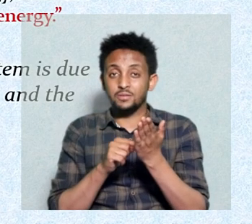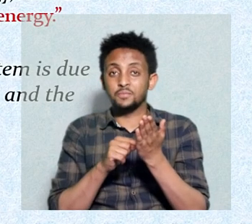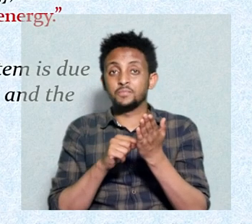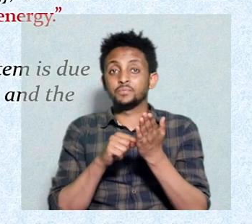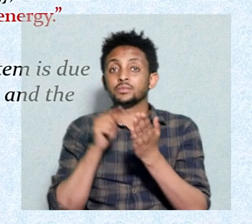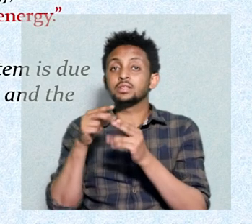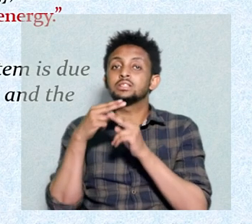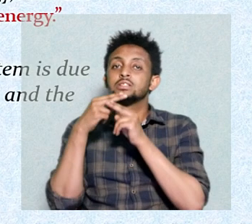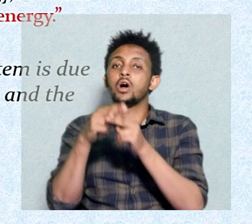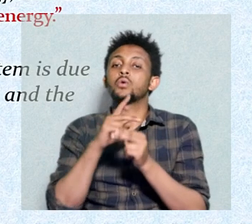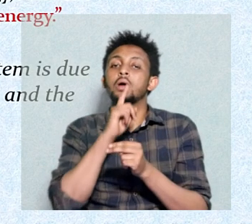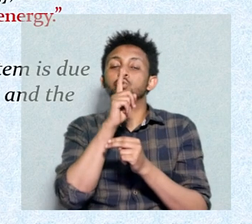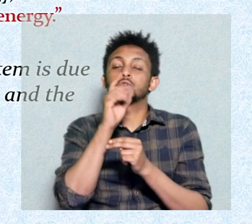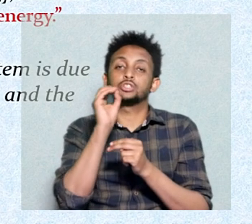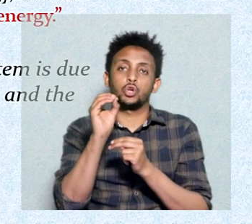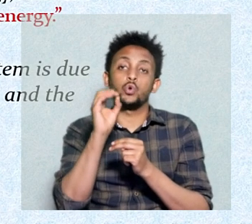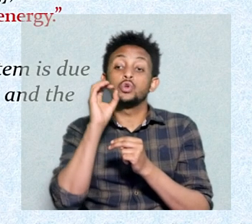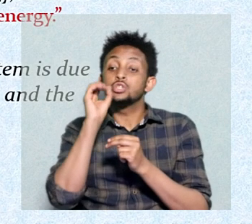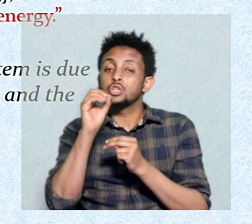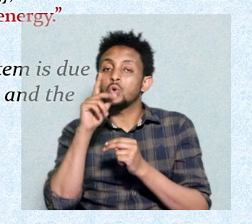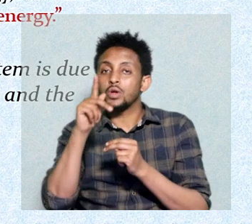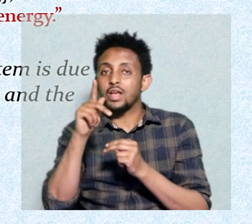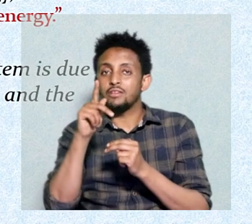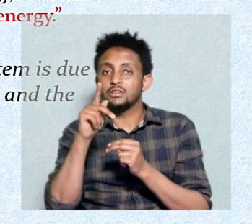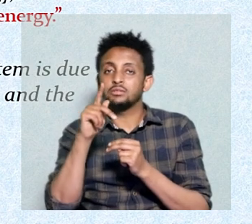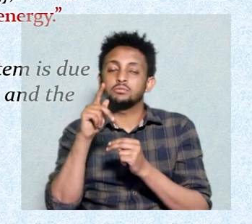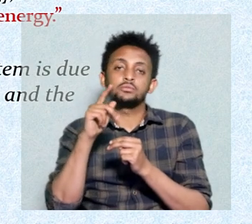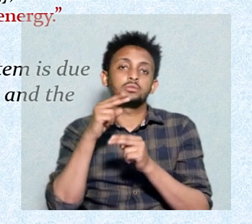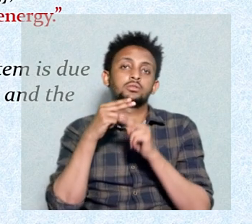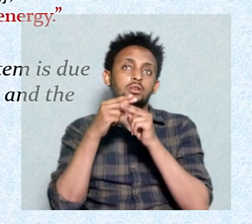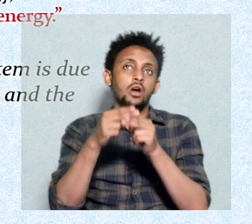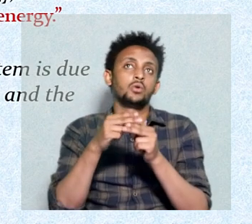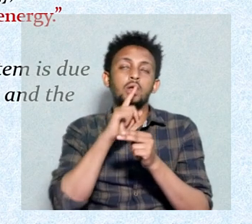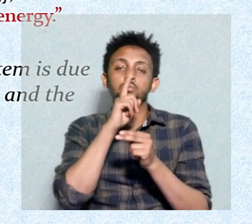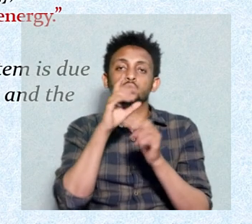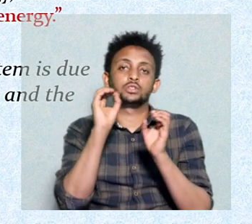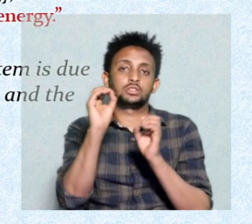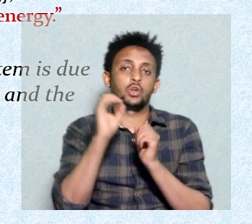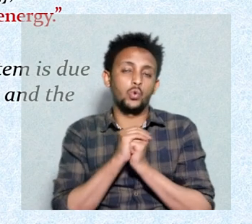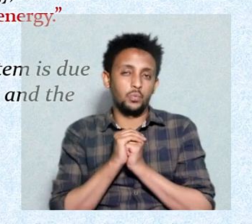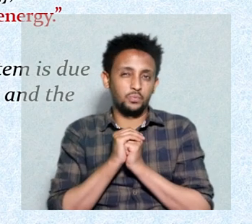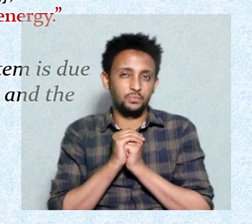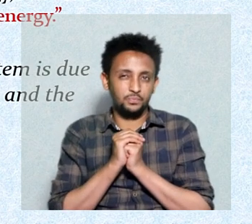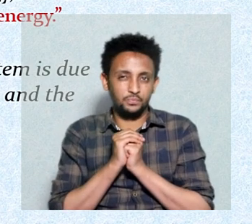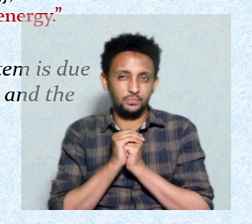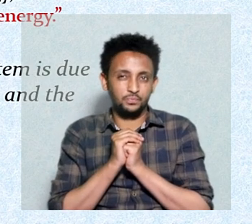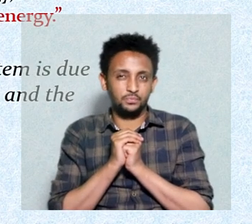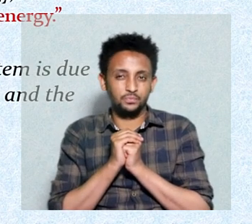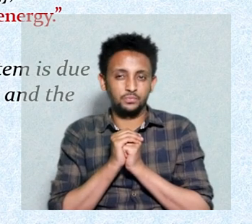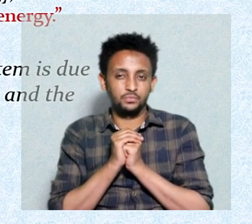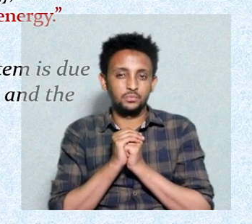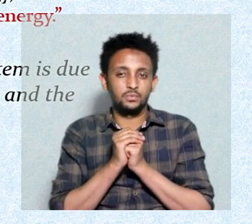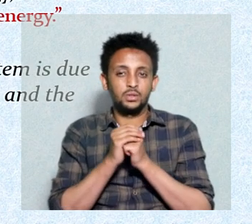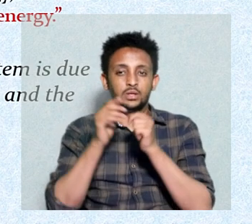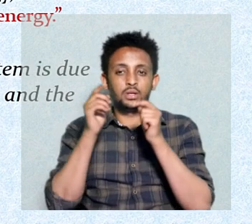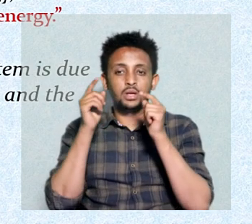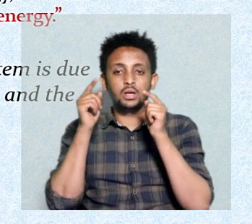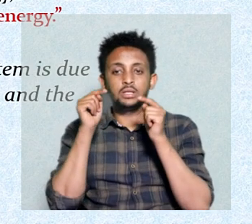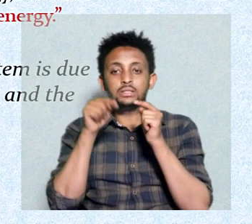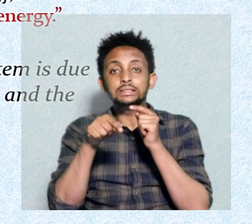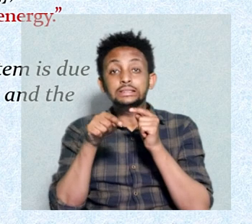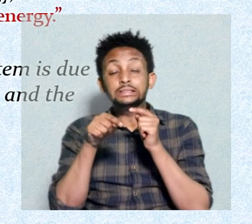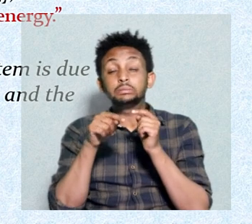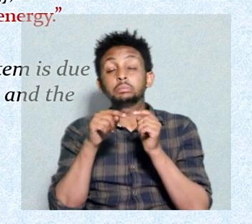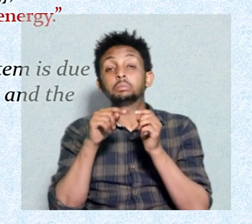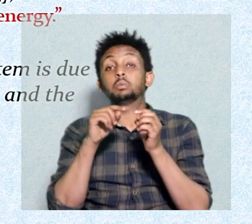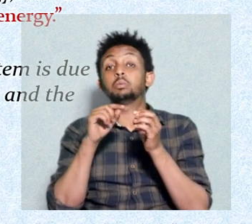this is known to be absolute zero. Zero Kelvin is known to be absolute zero. Absolute zero. At this